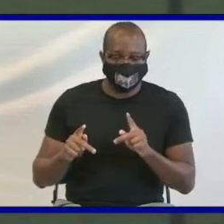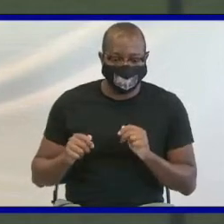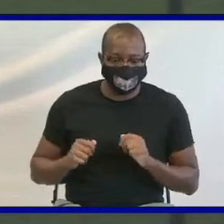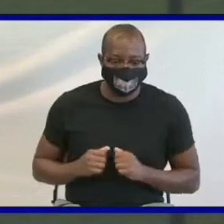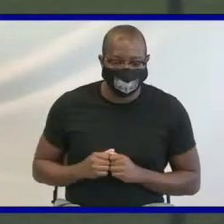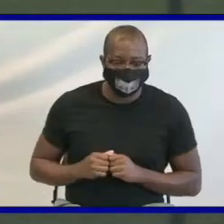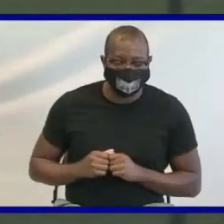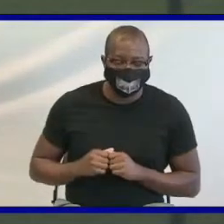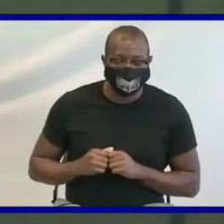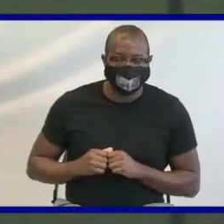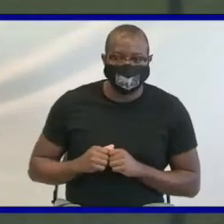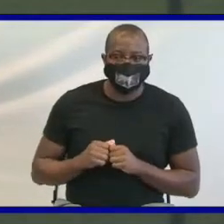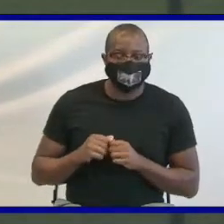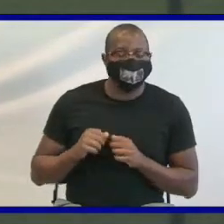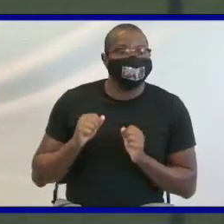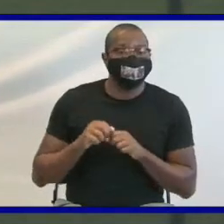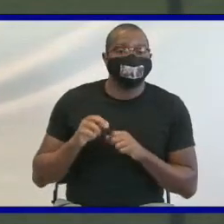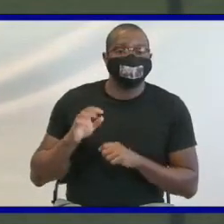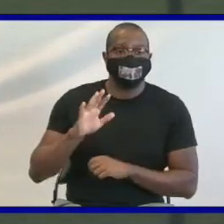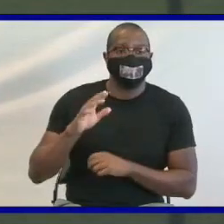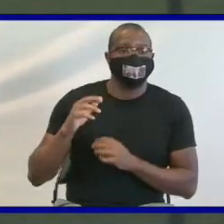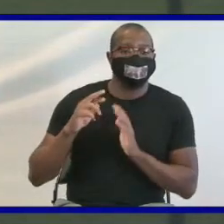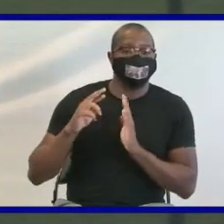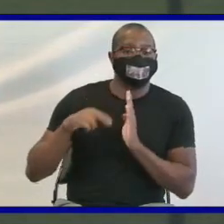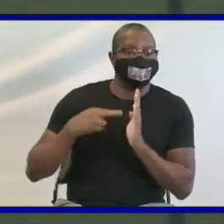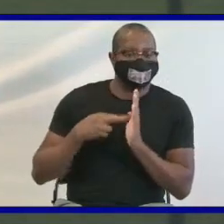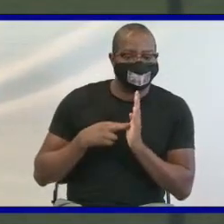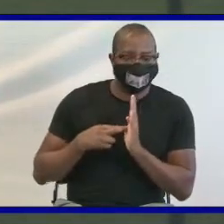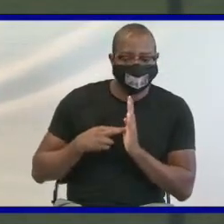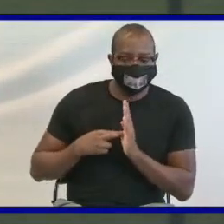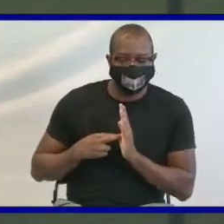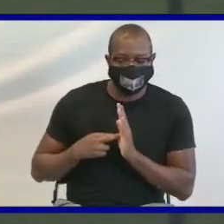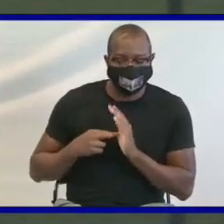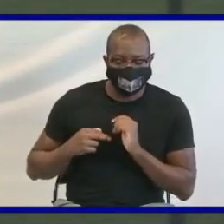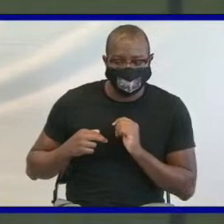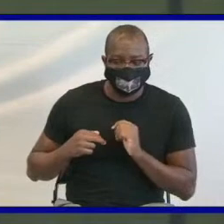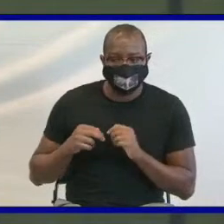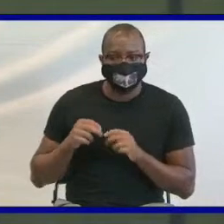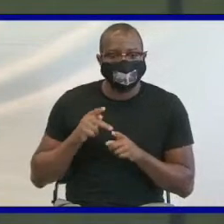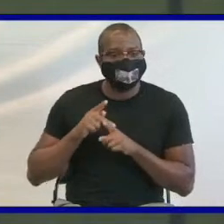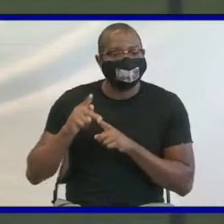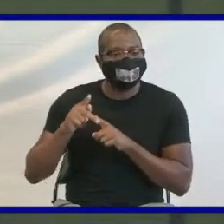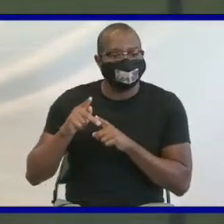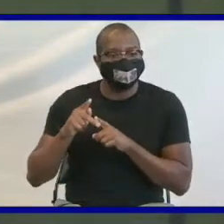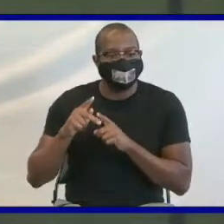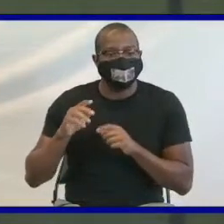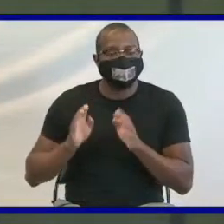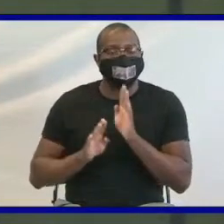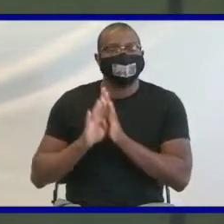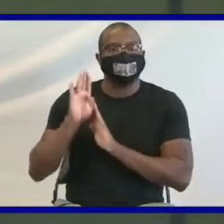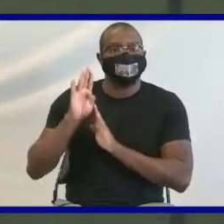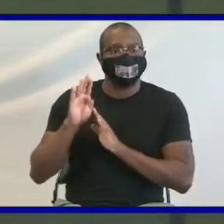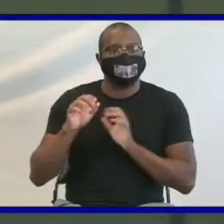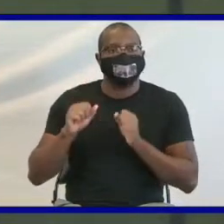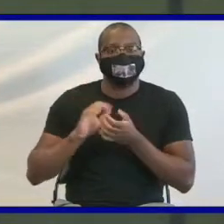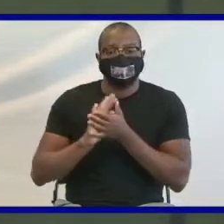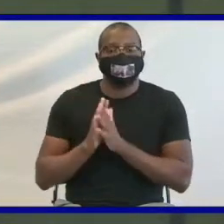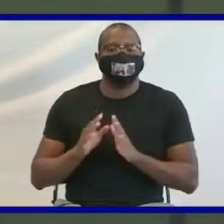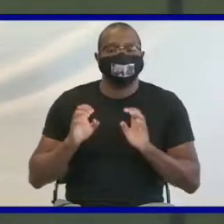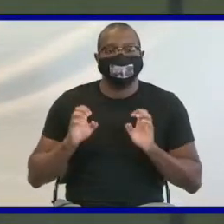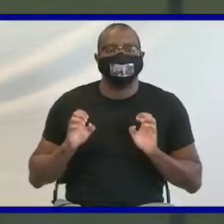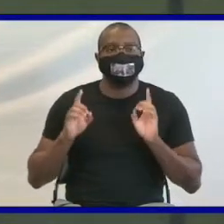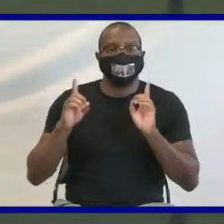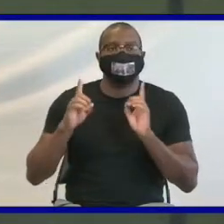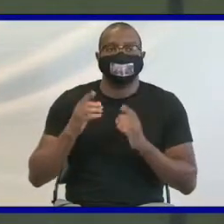your thinking, expand your worldview, attain professional and personal growth, and become educated